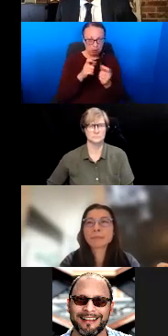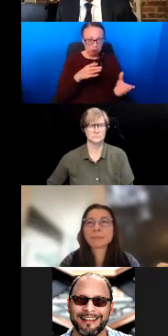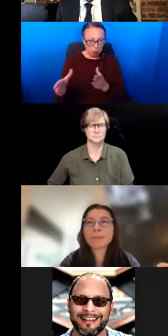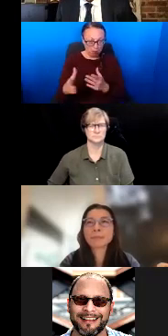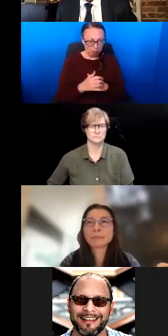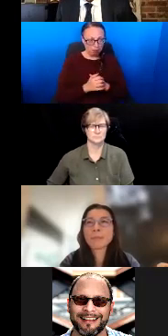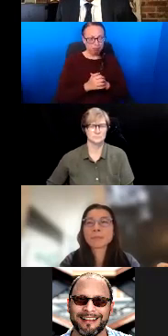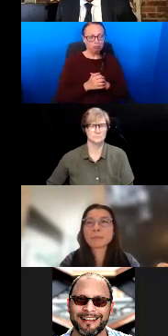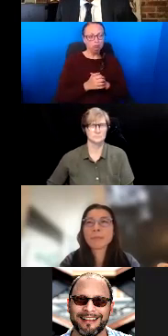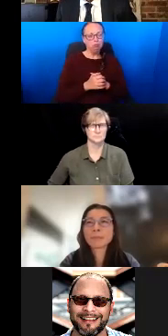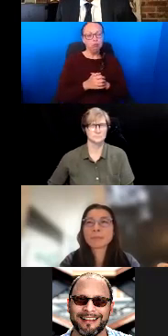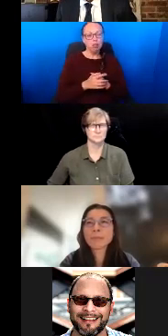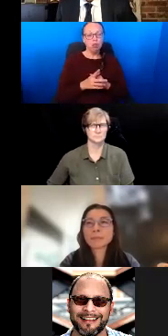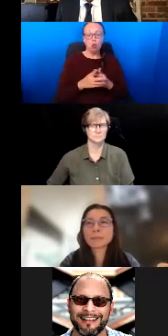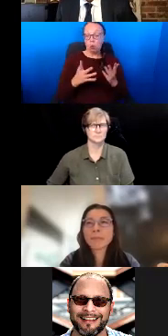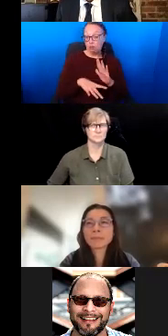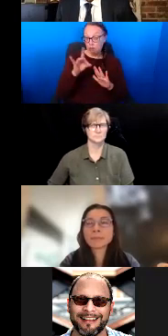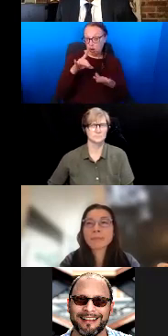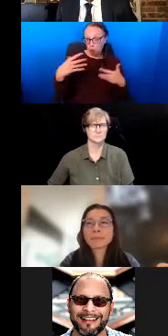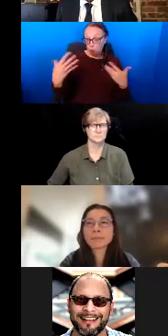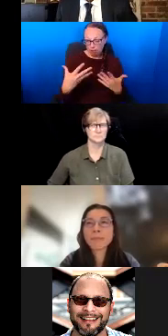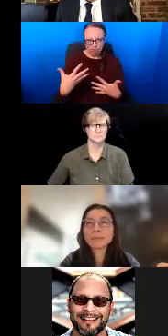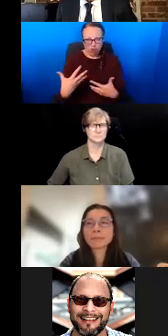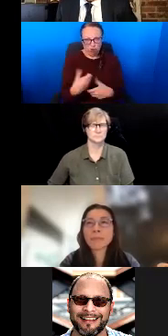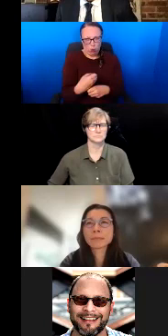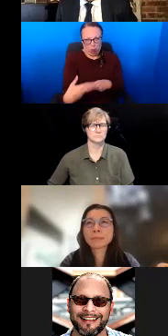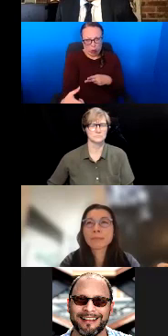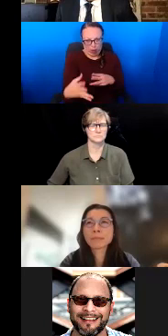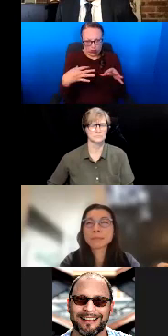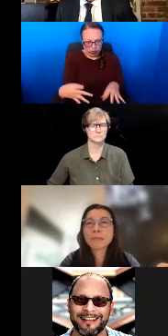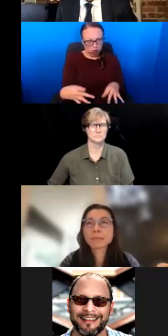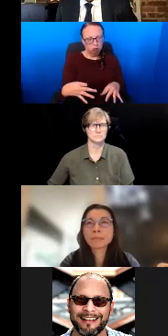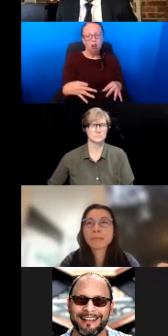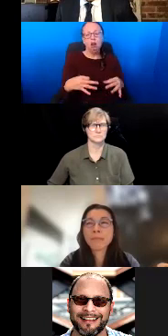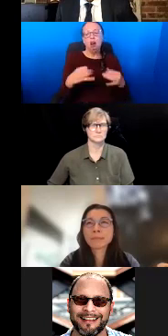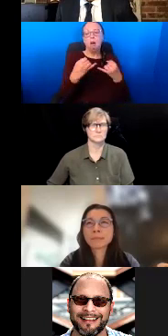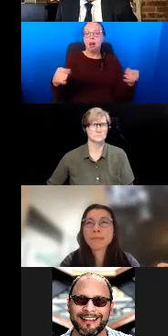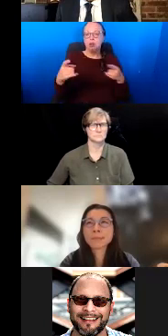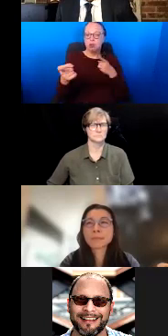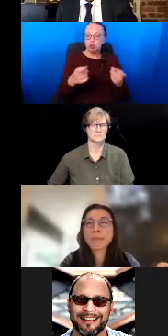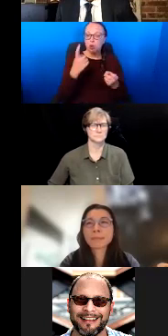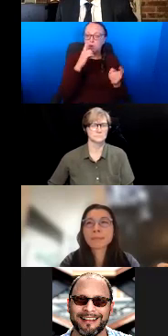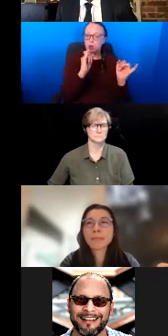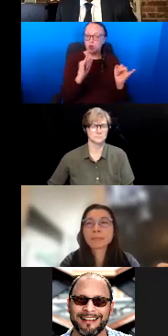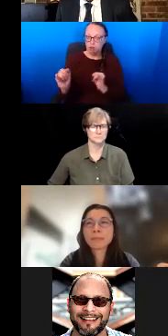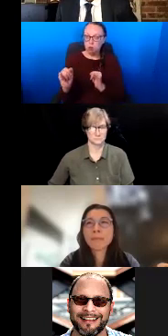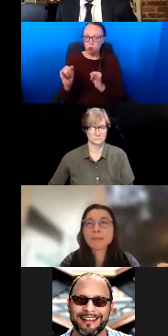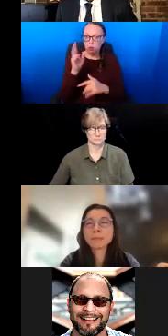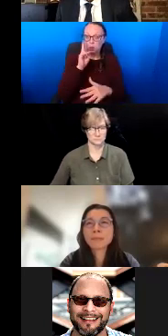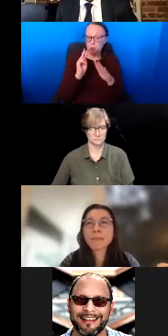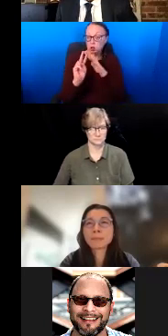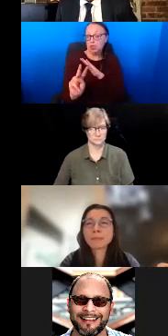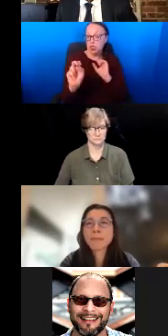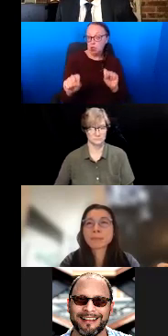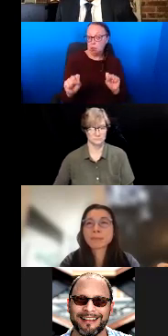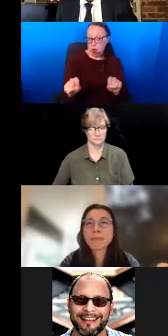the interest of time, I'll say this briefly, that that boundary control for individuals was predictive